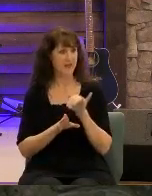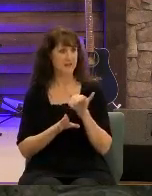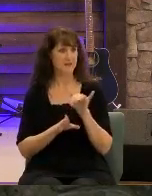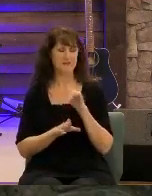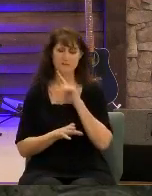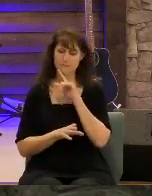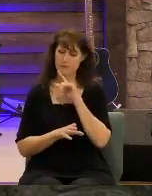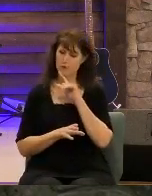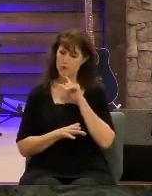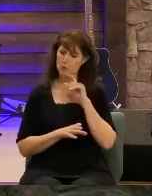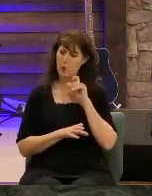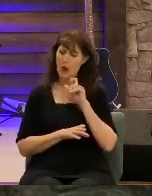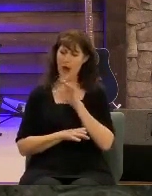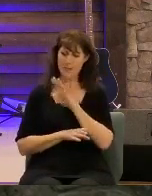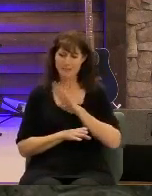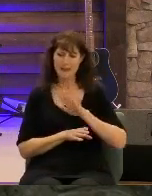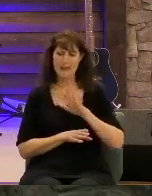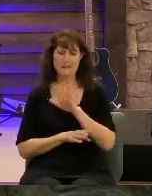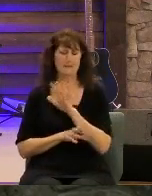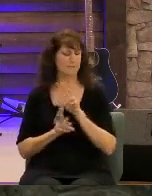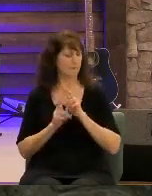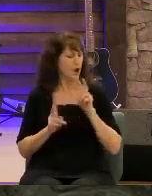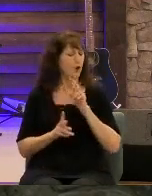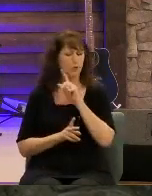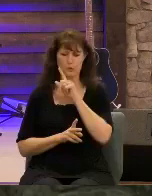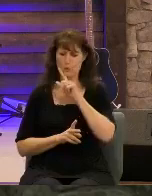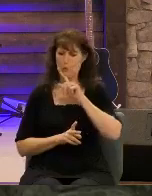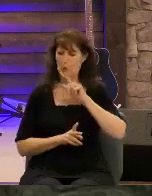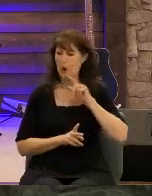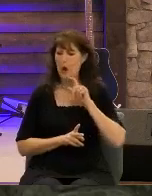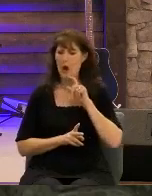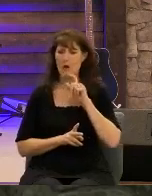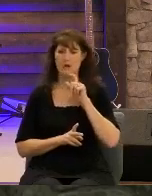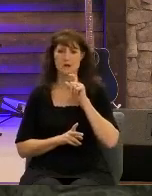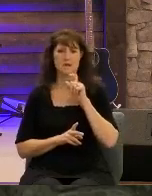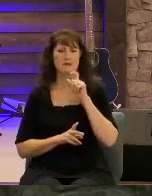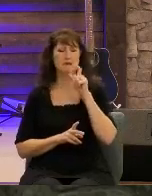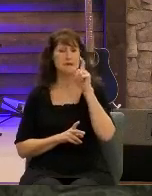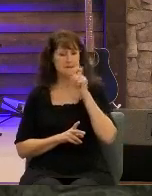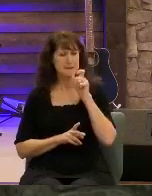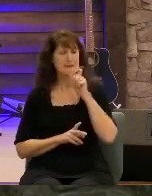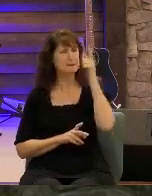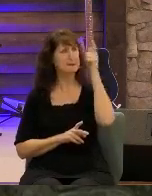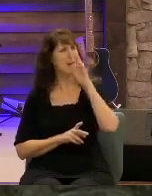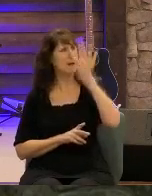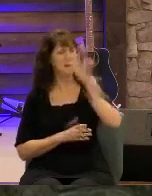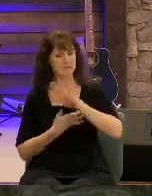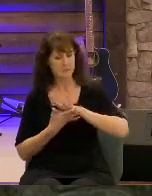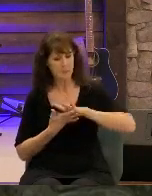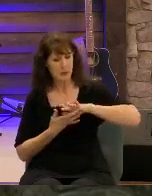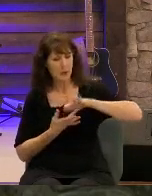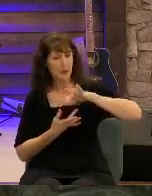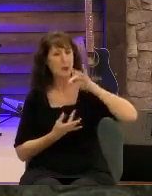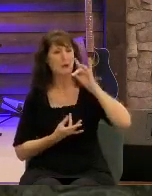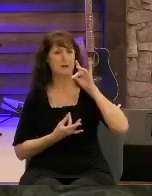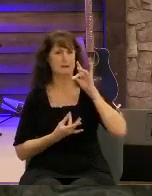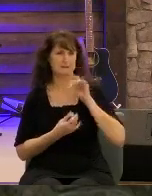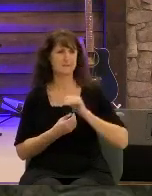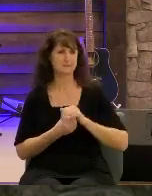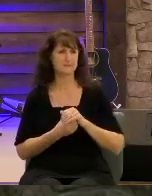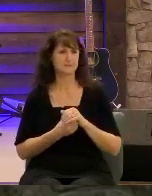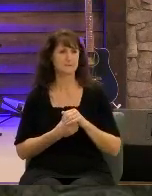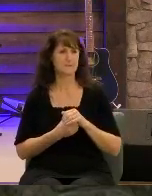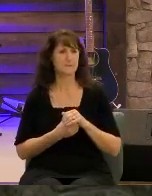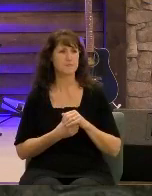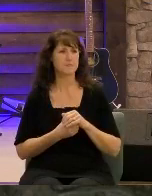place. Very dry, and it needs the Spirit of God there, and so we're going to get to be a part of it. You